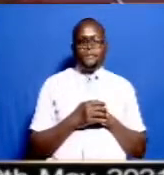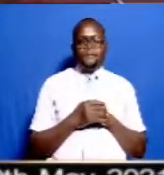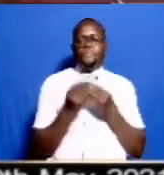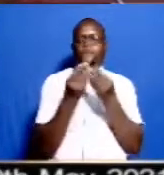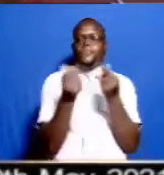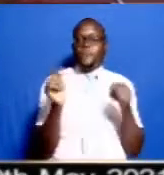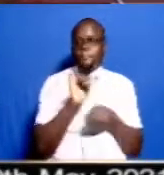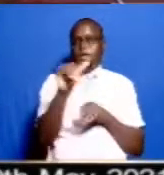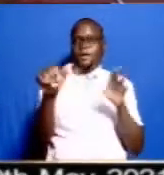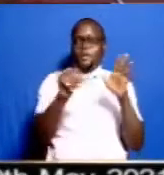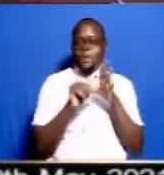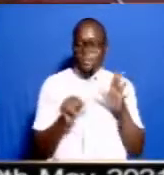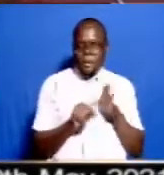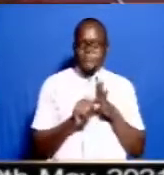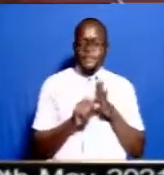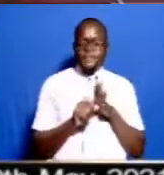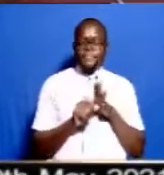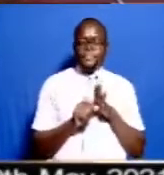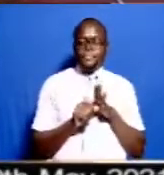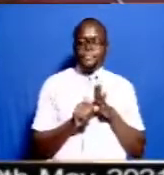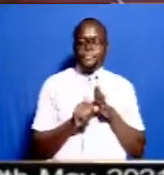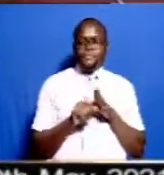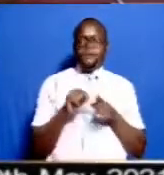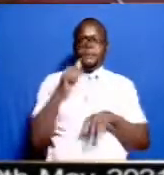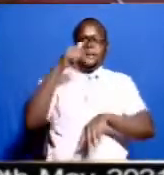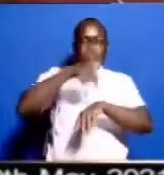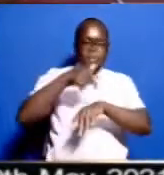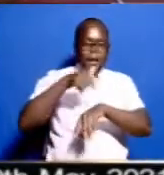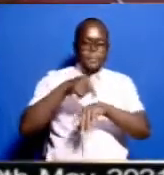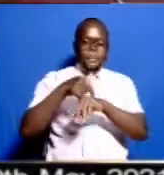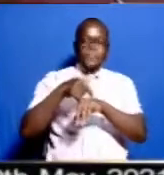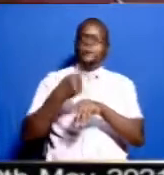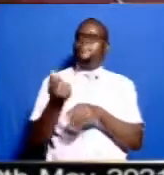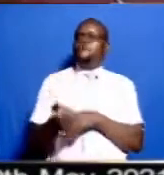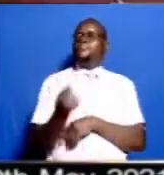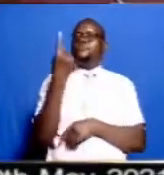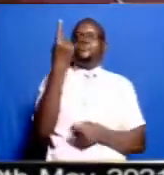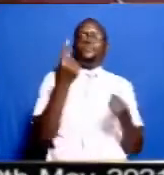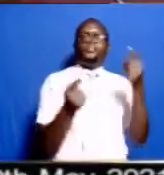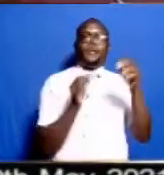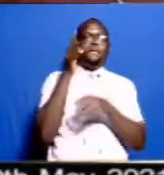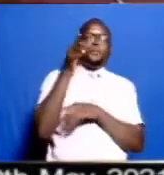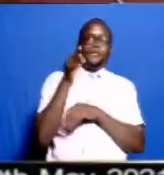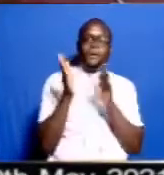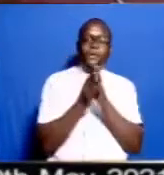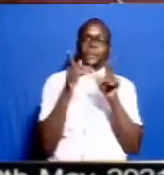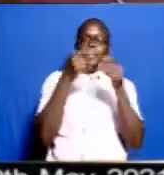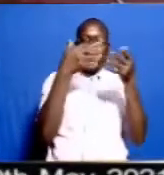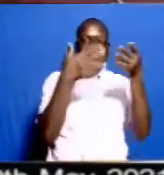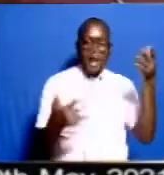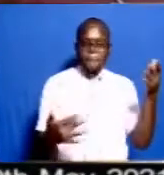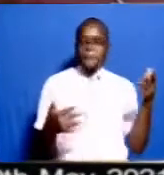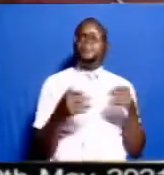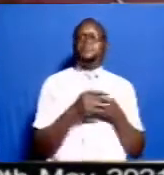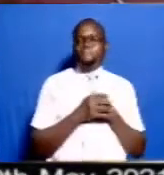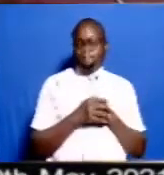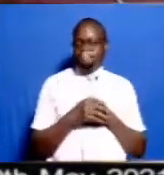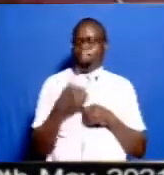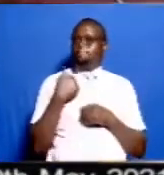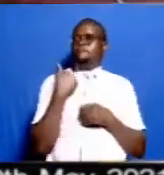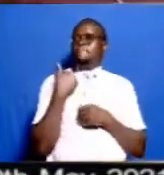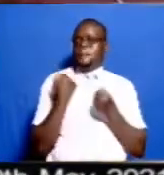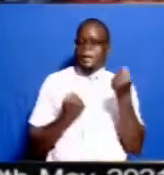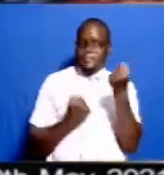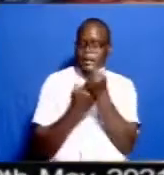calamities or this kind of incidents when they occur in future. With those seminal remarks, Madam Speaker, I beg to